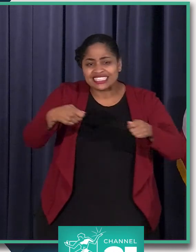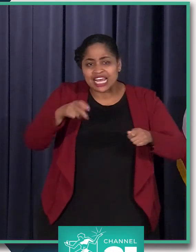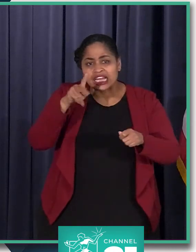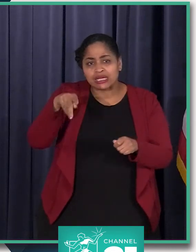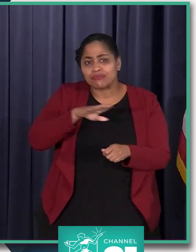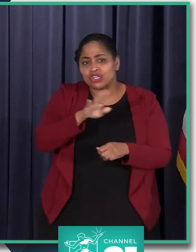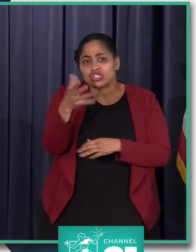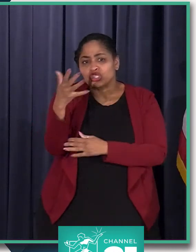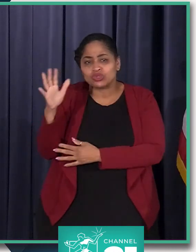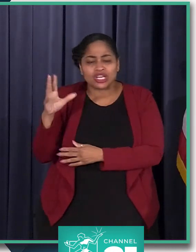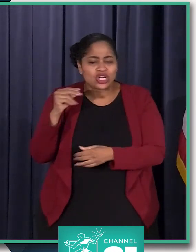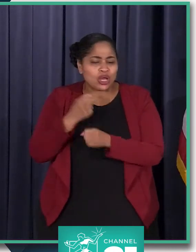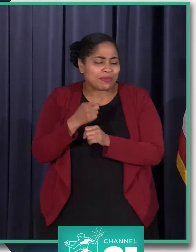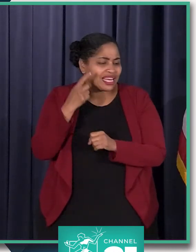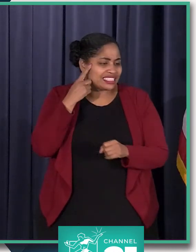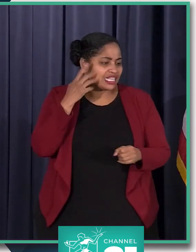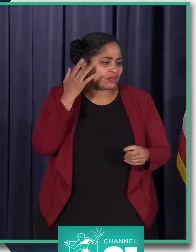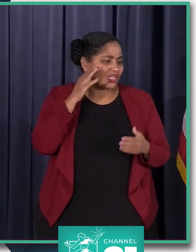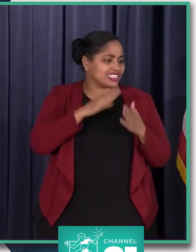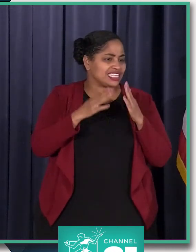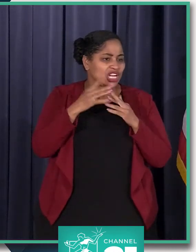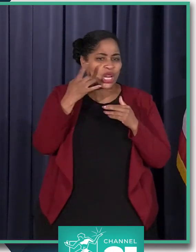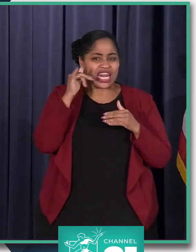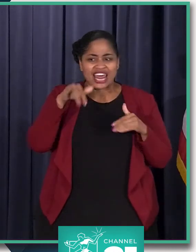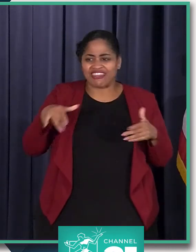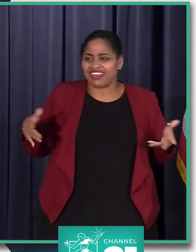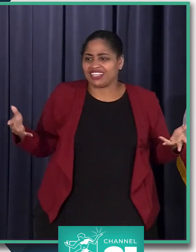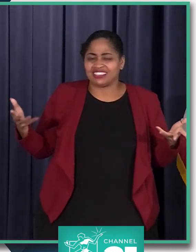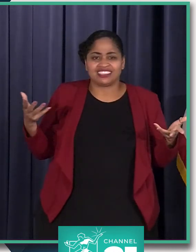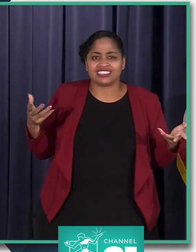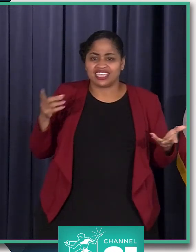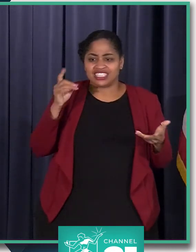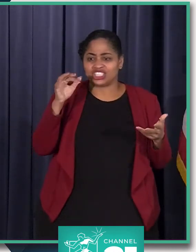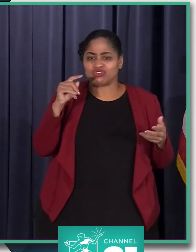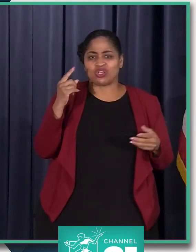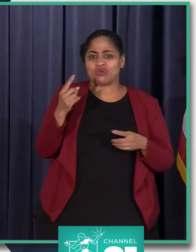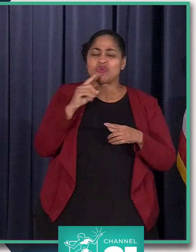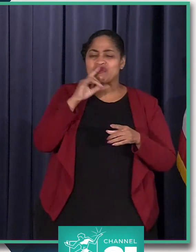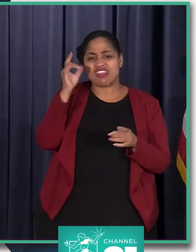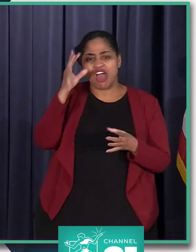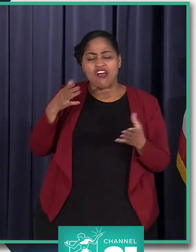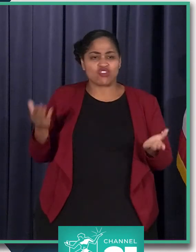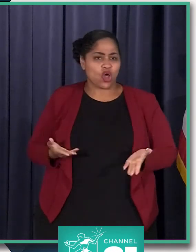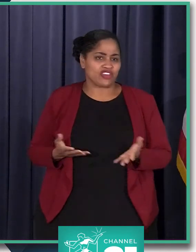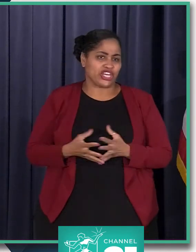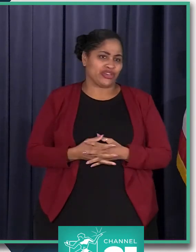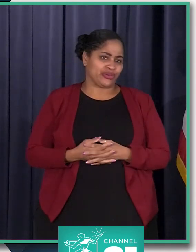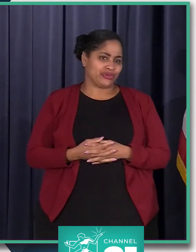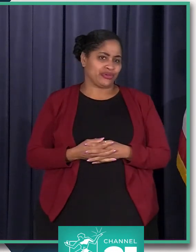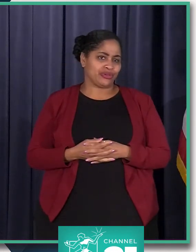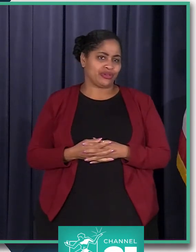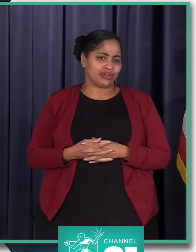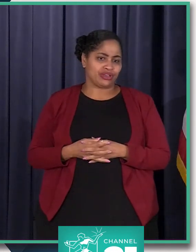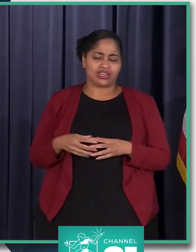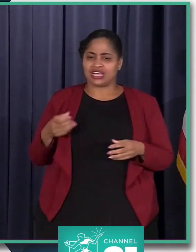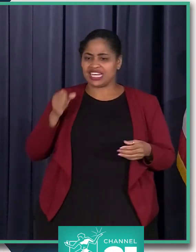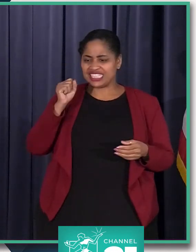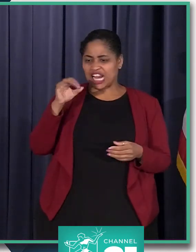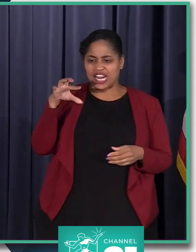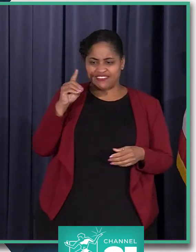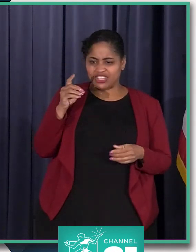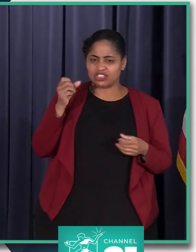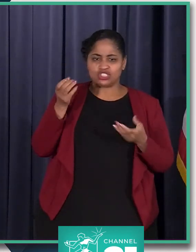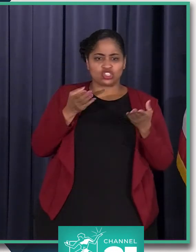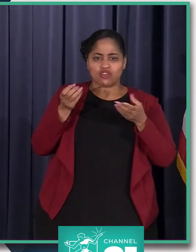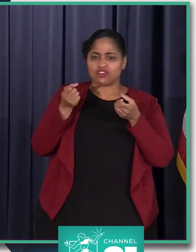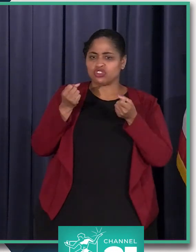trees. It just don't make sense for our city to look like it is. In District 1, it is awful over here. Southfield Service Drive, it needs